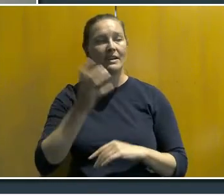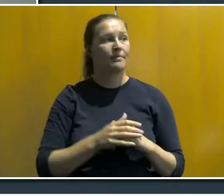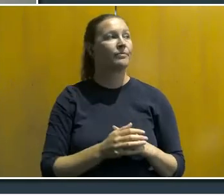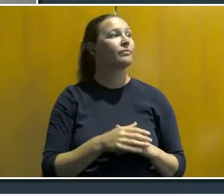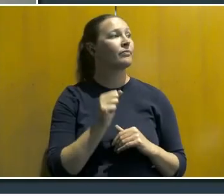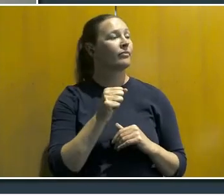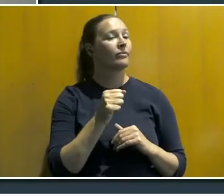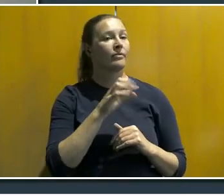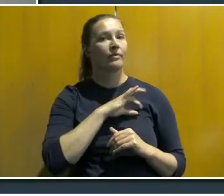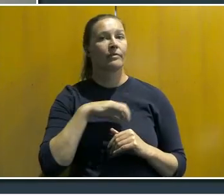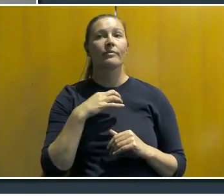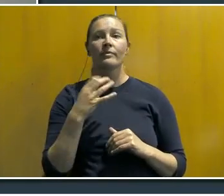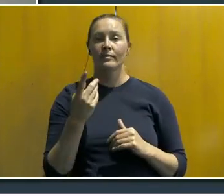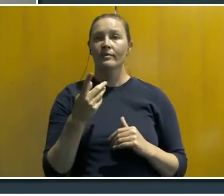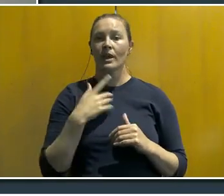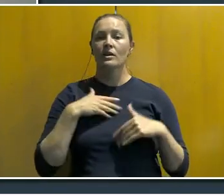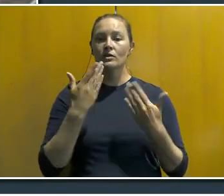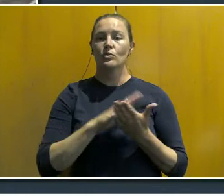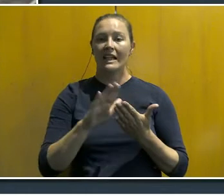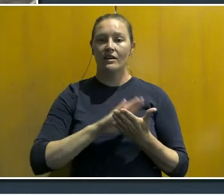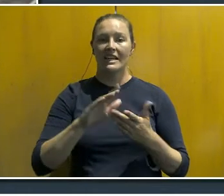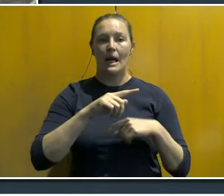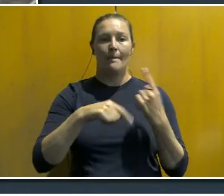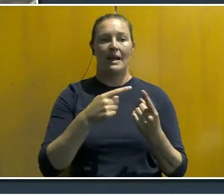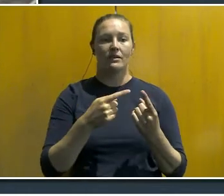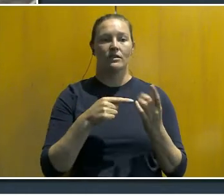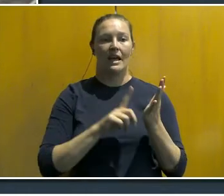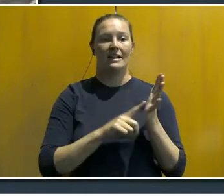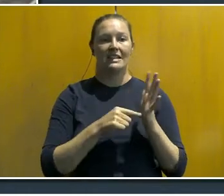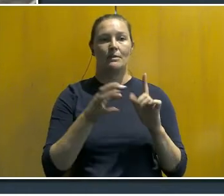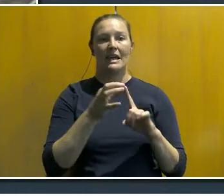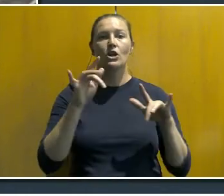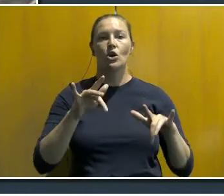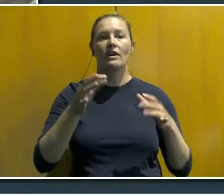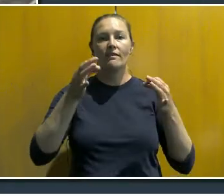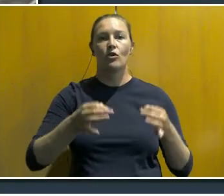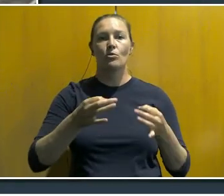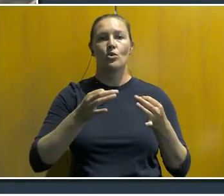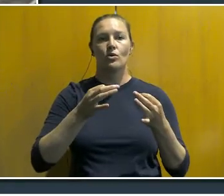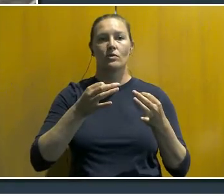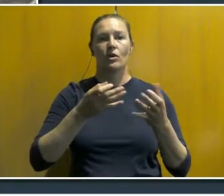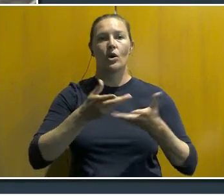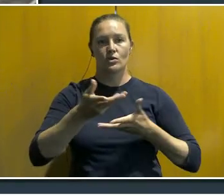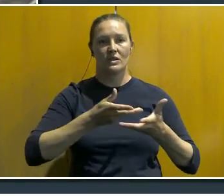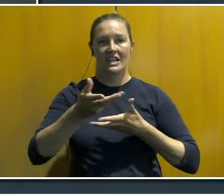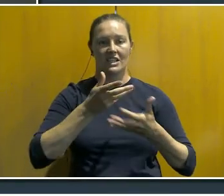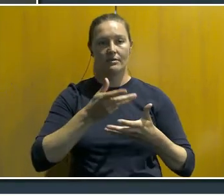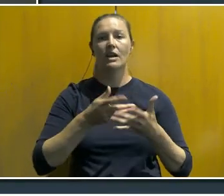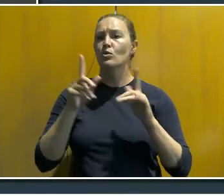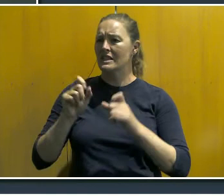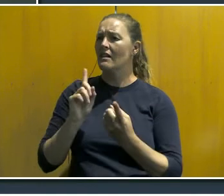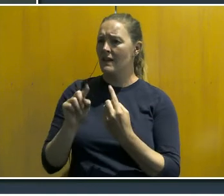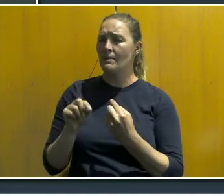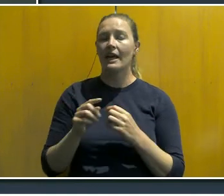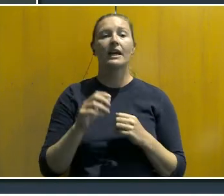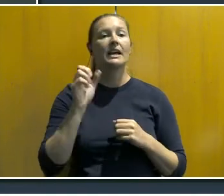to provide a little bit of clarity around the long-term plan, we haven't actually gone out for formal consultation on that yet. So we're still feedback. It was a